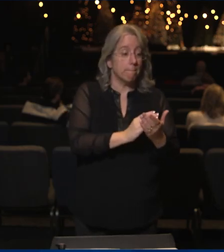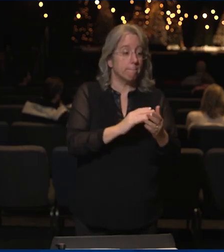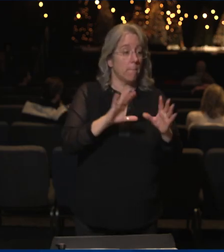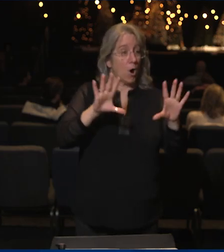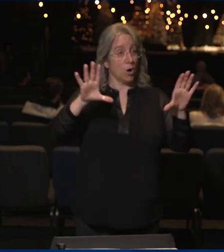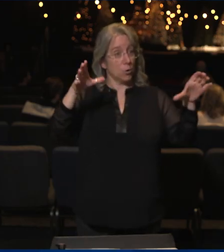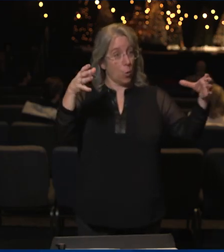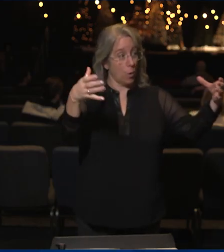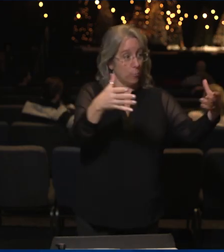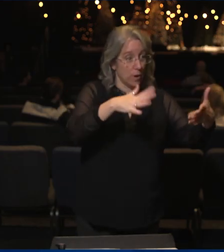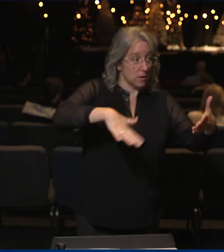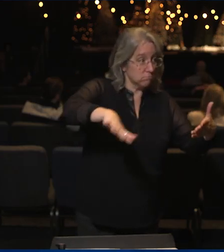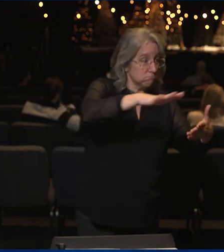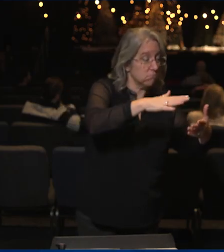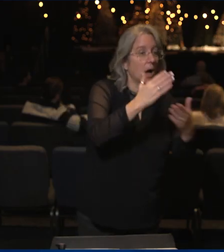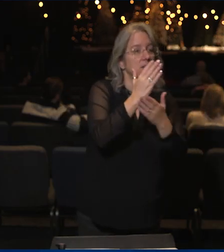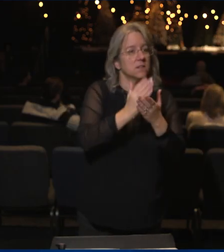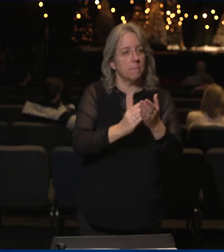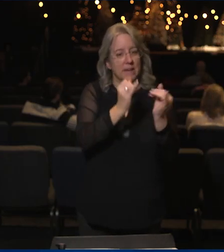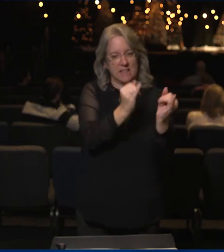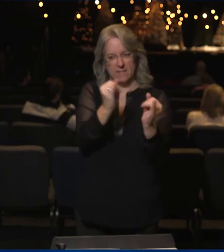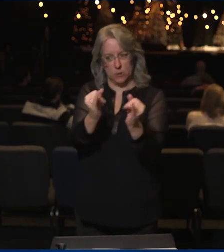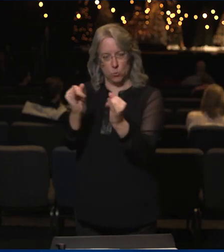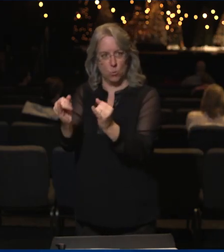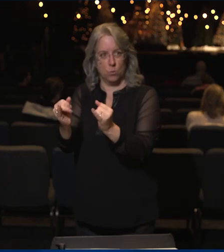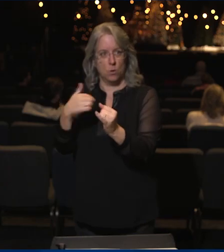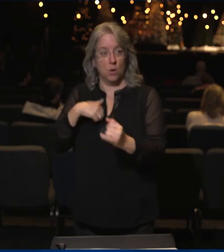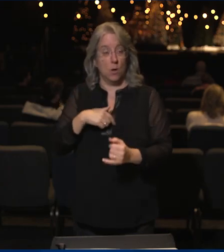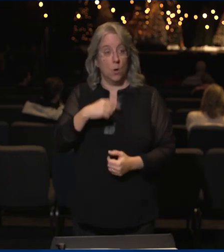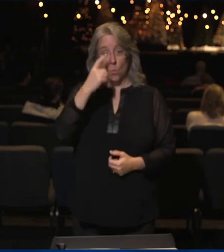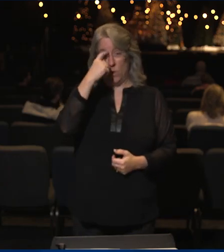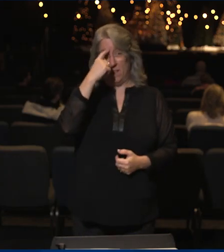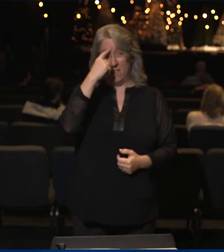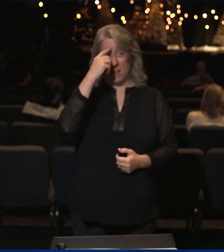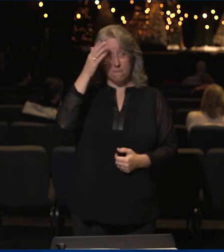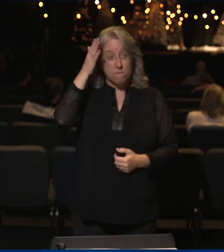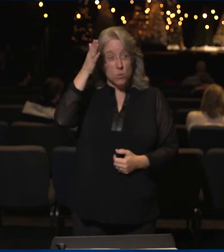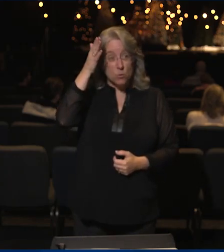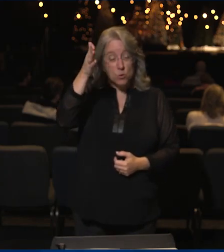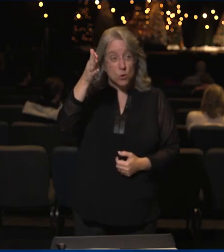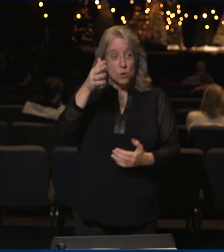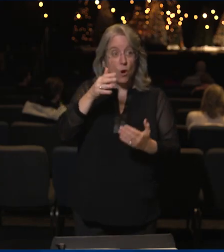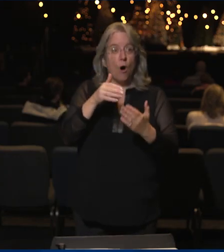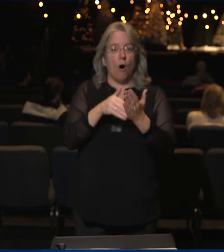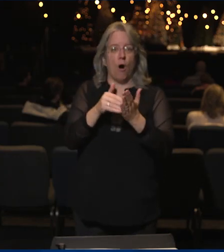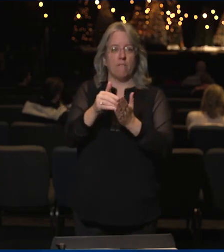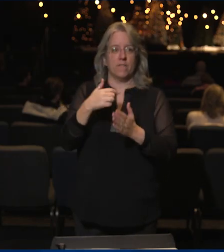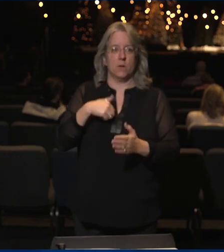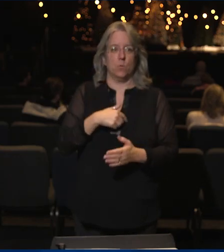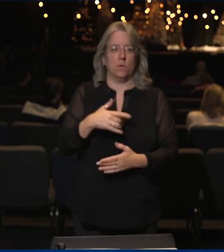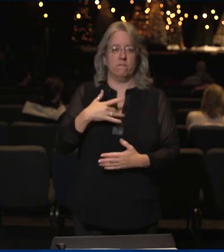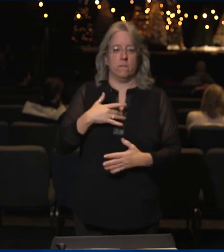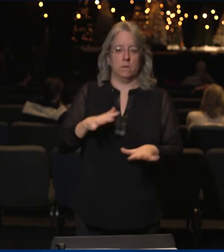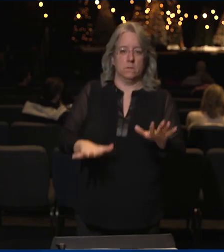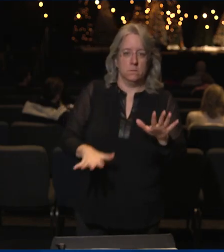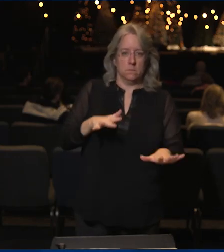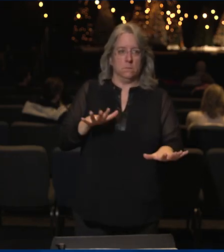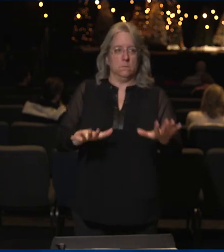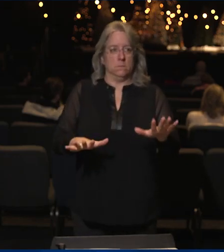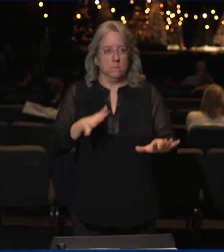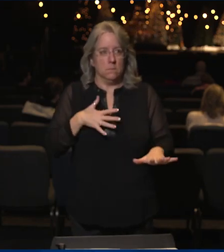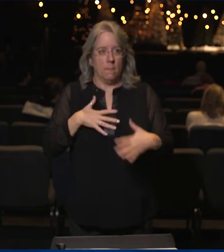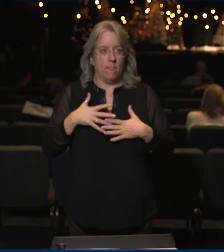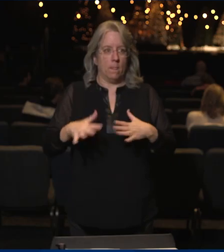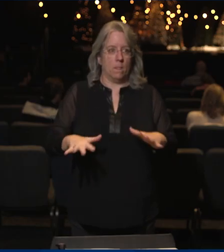them individual. Now, when we begin to think about our futures, very often what we encounter is this great sense of uncertainty, right?